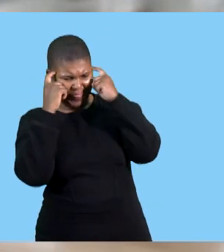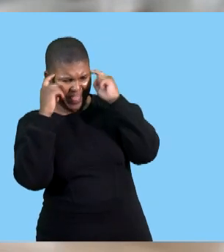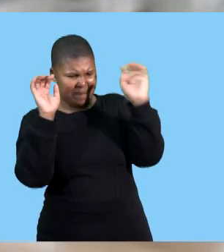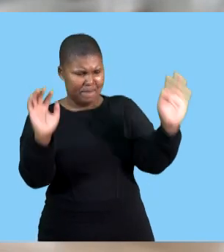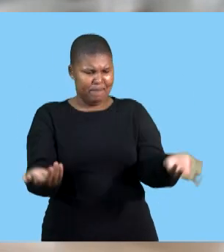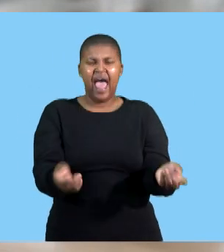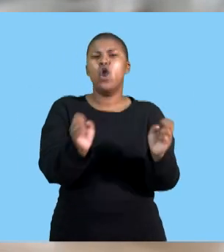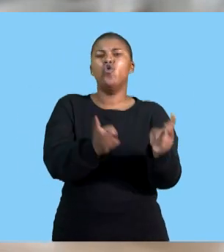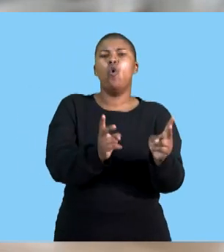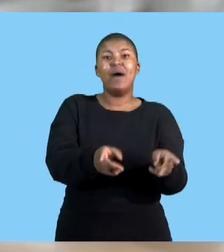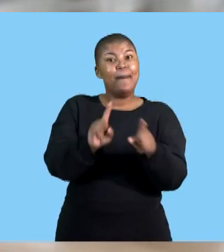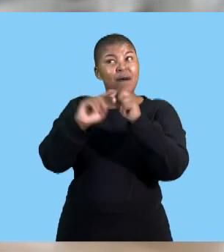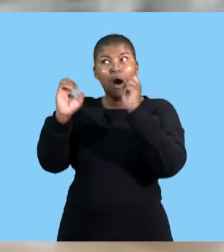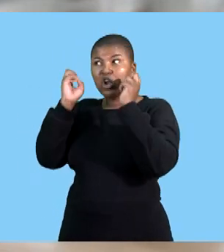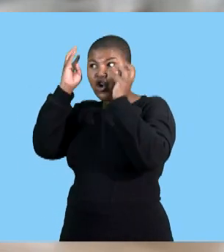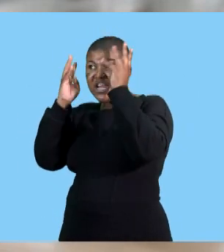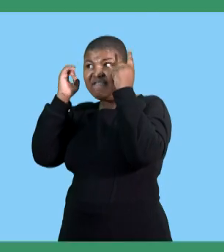just normal thinking.